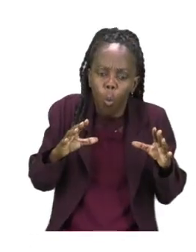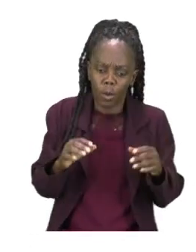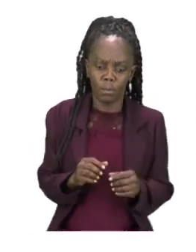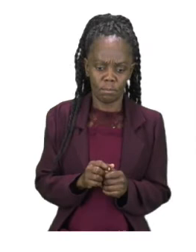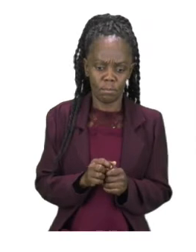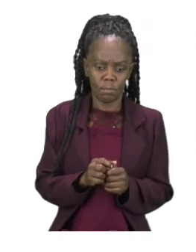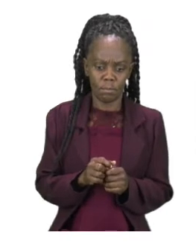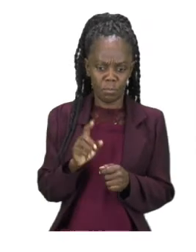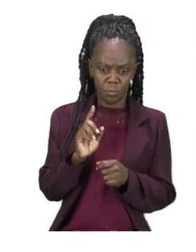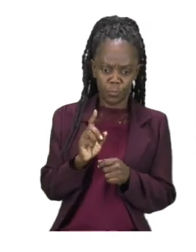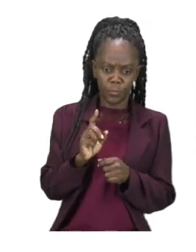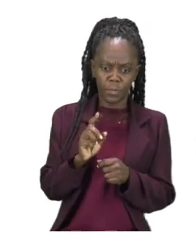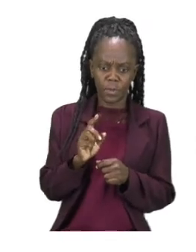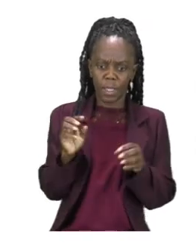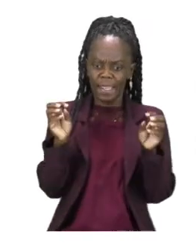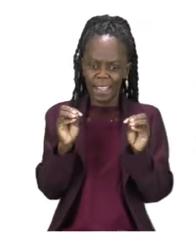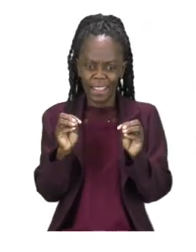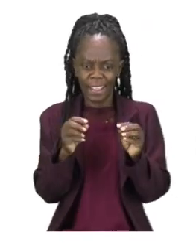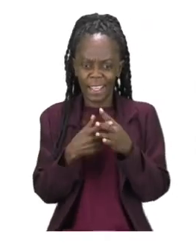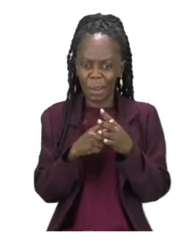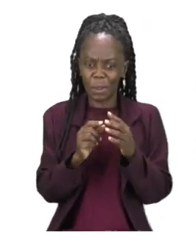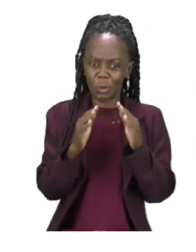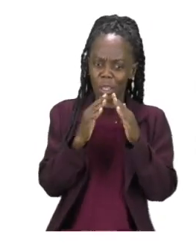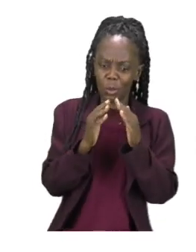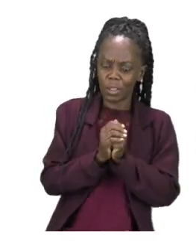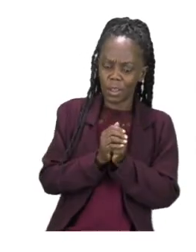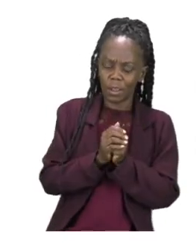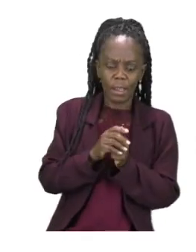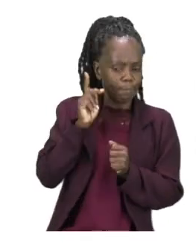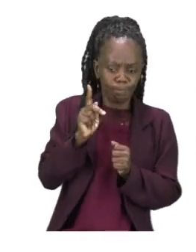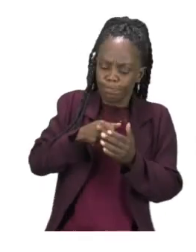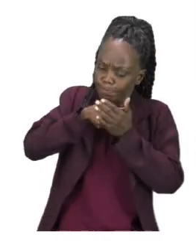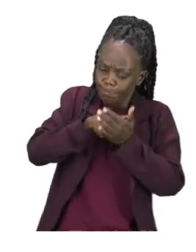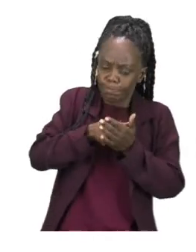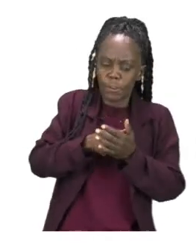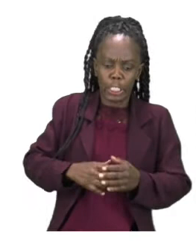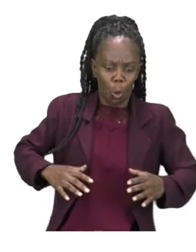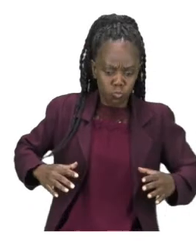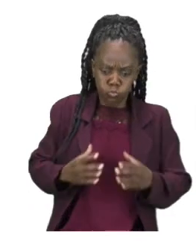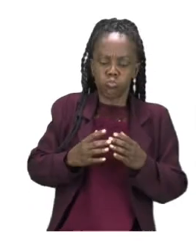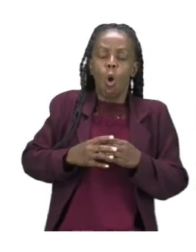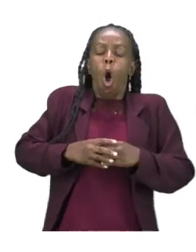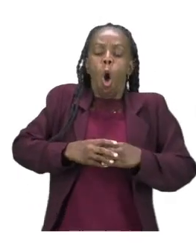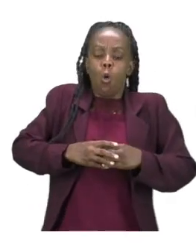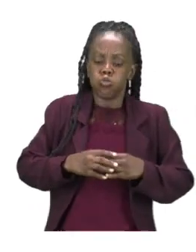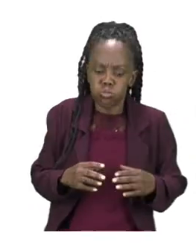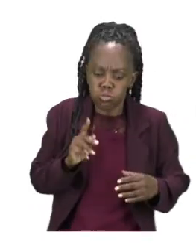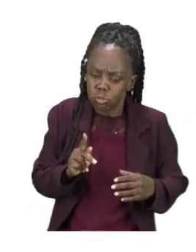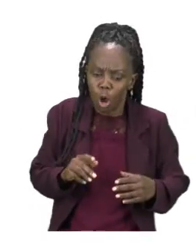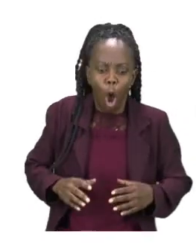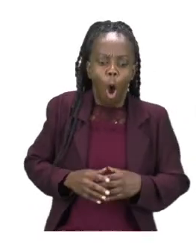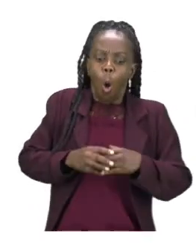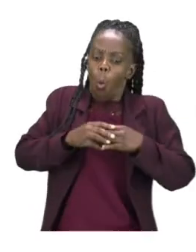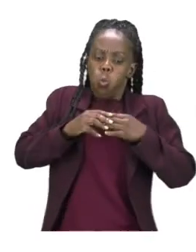house. And so he tried again. He huffed and puffed